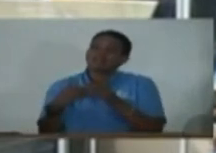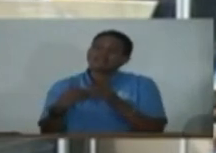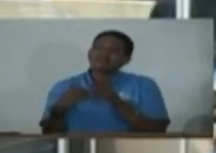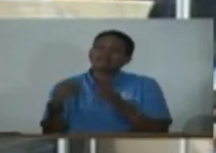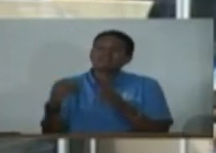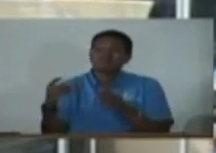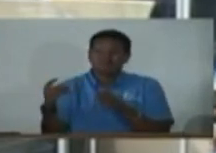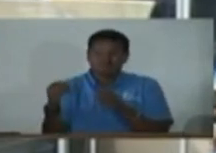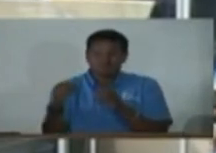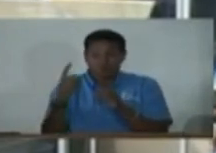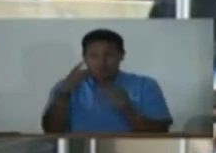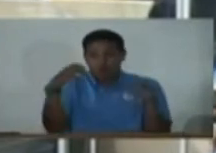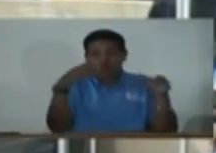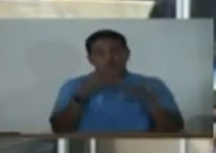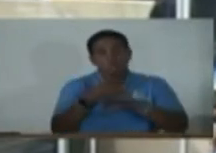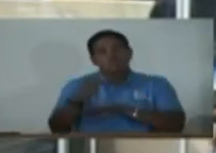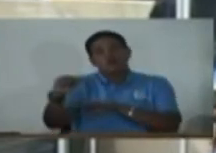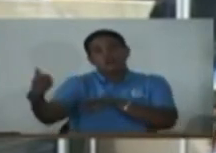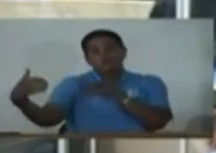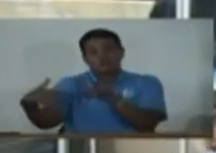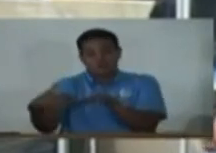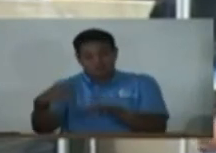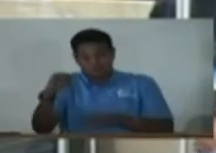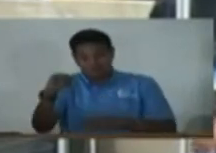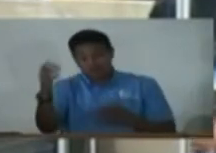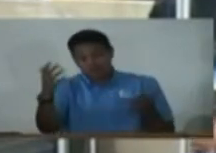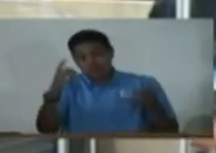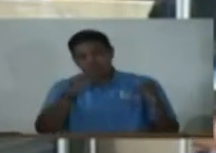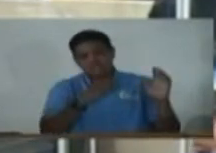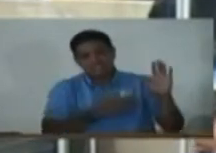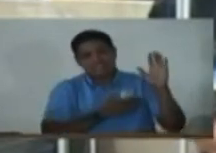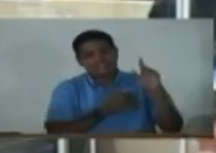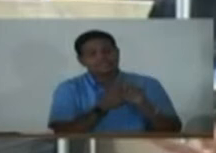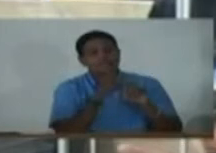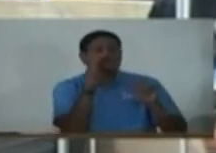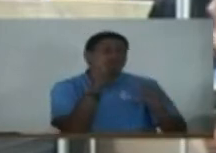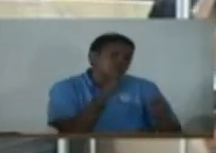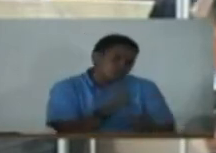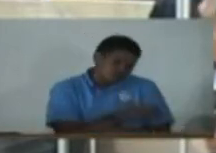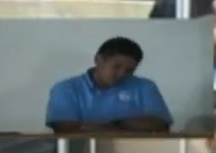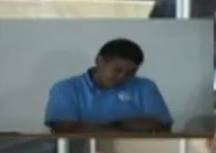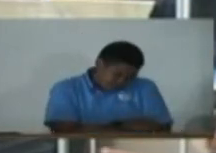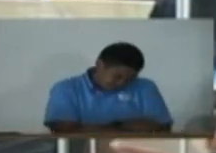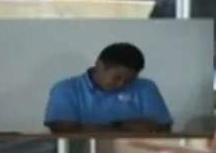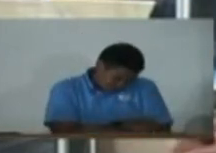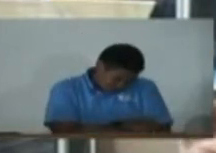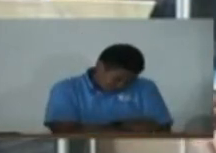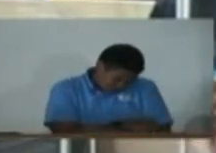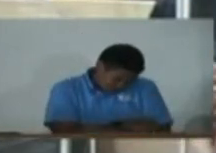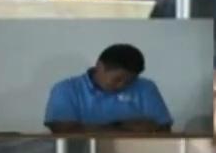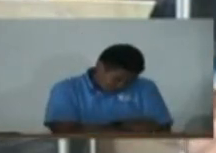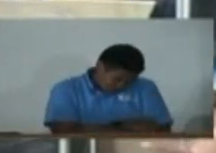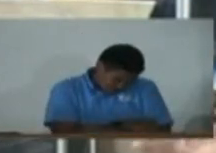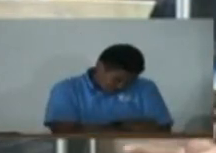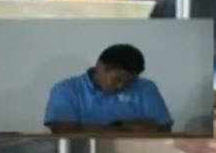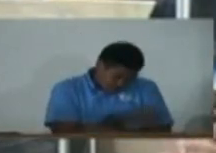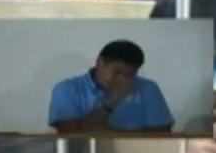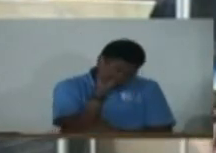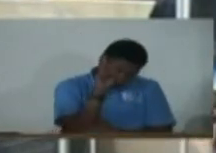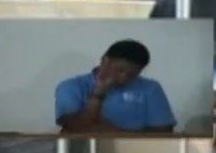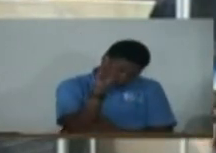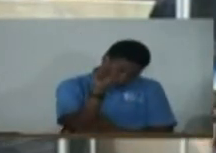another. And that is what the citizens are looking at now. Is the DRMA